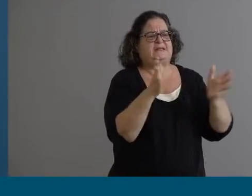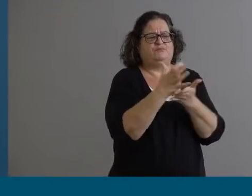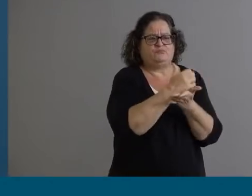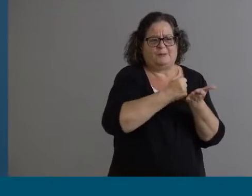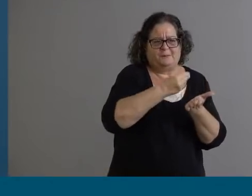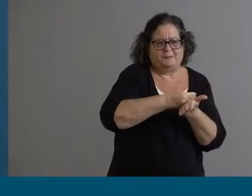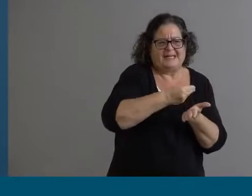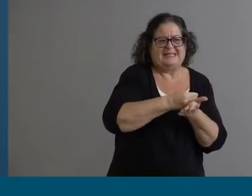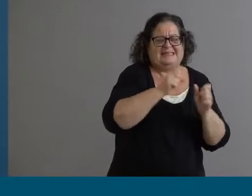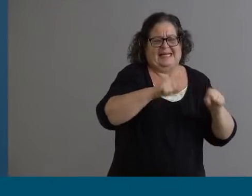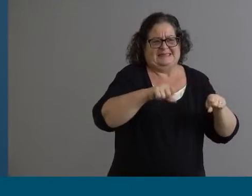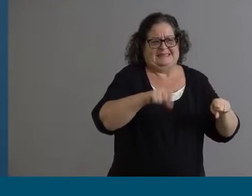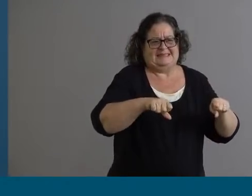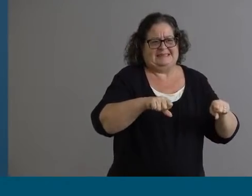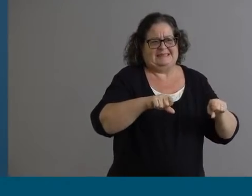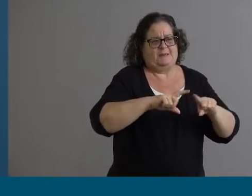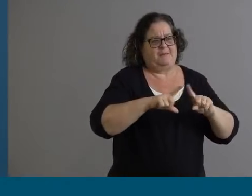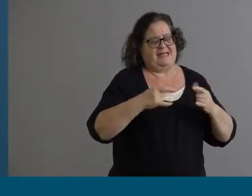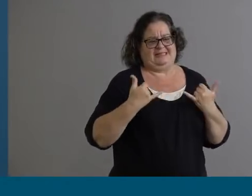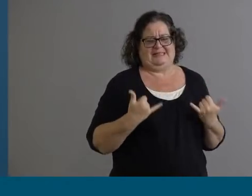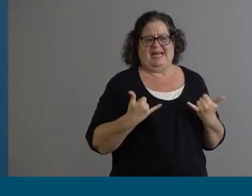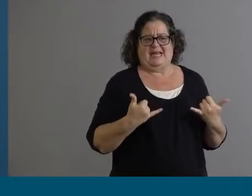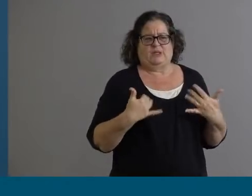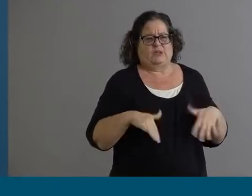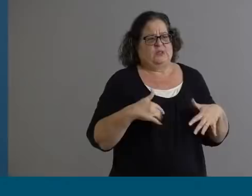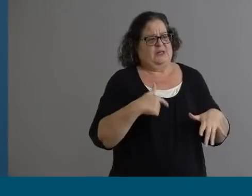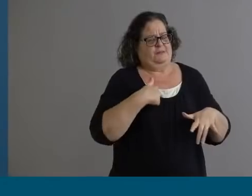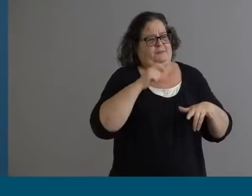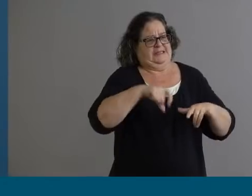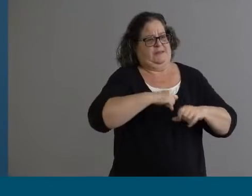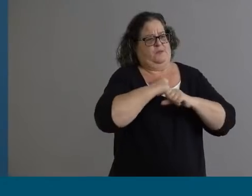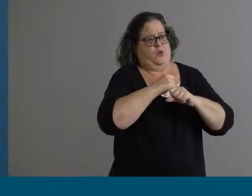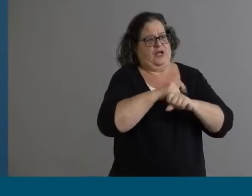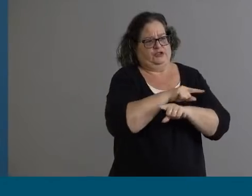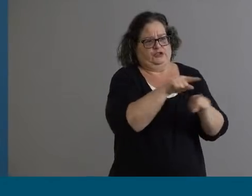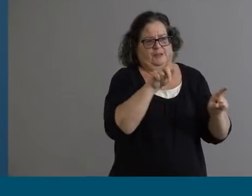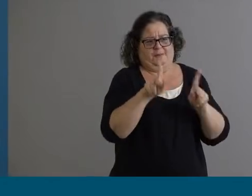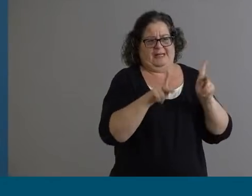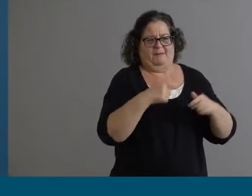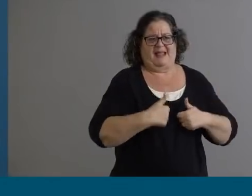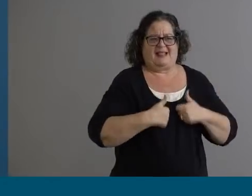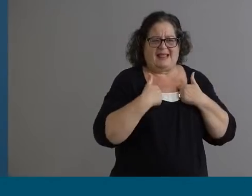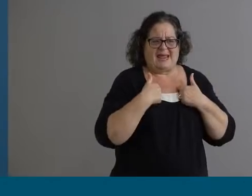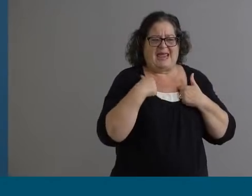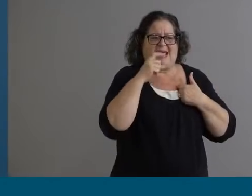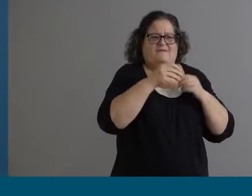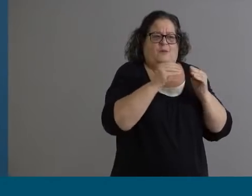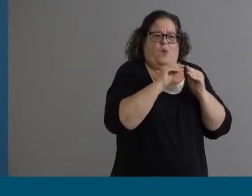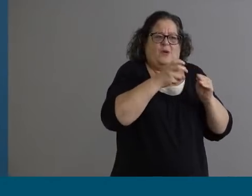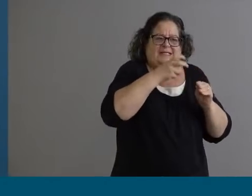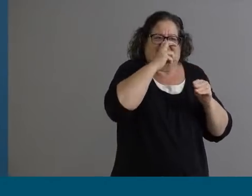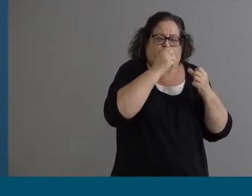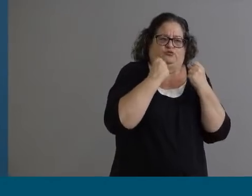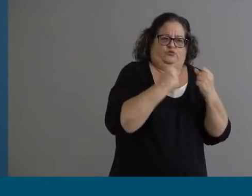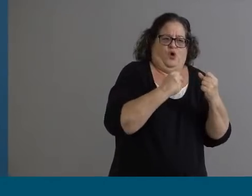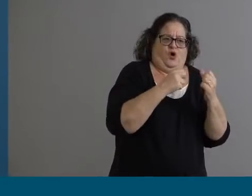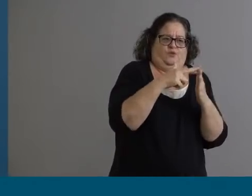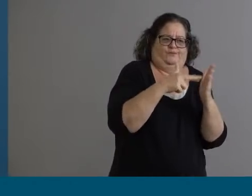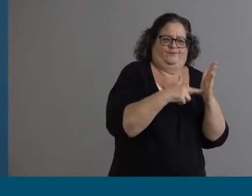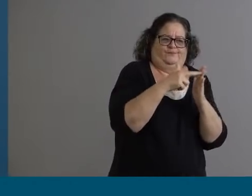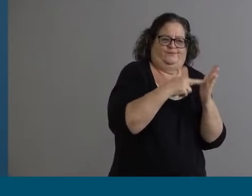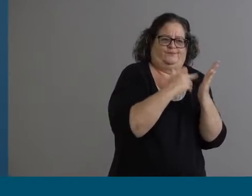and to protect livelihoods, to have some balance out there in our economy that allows it